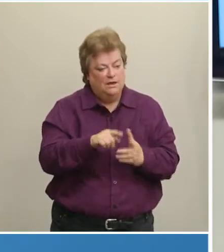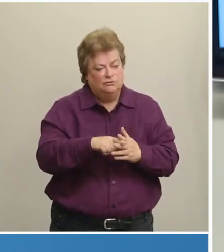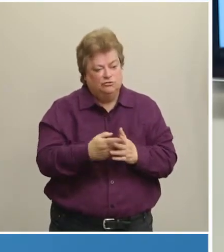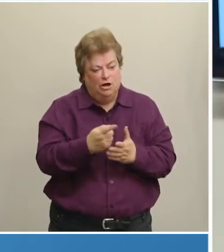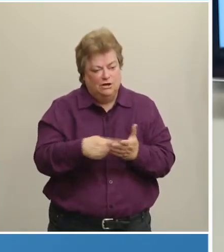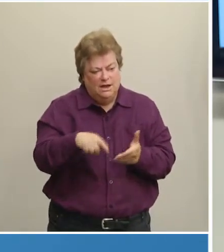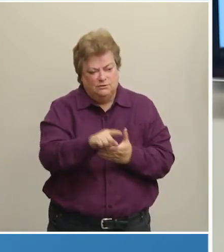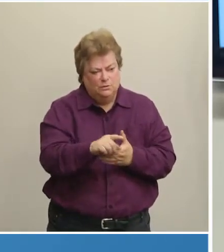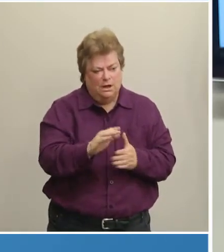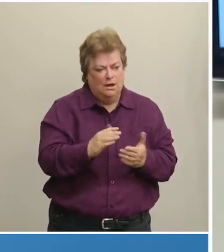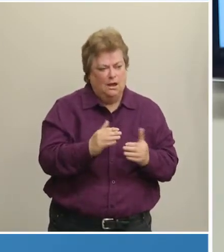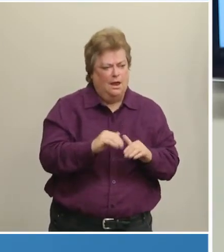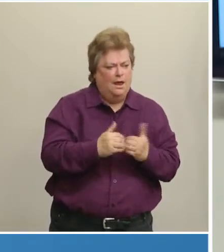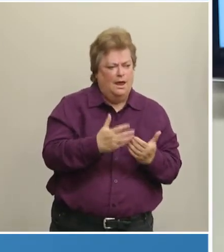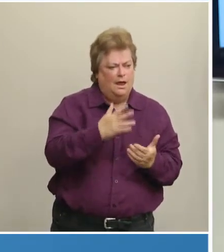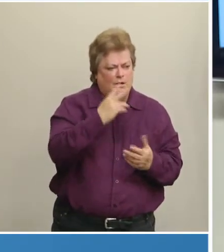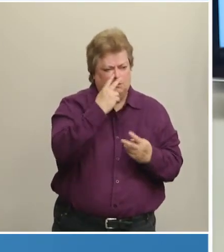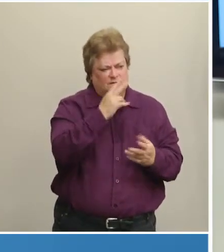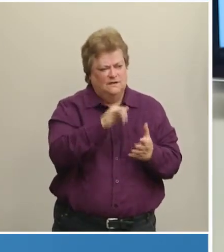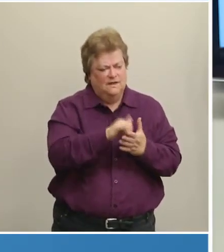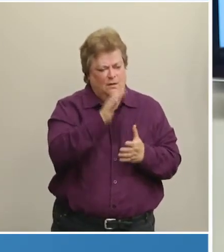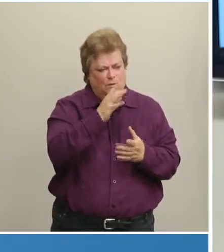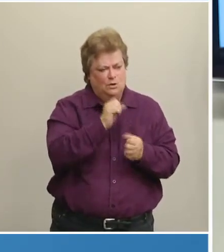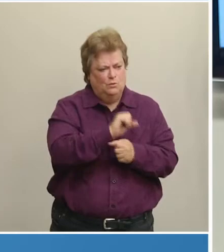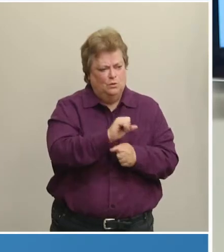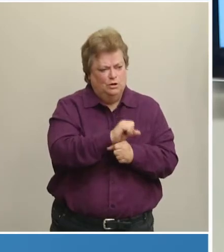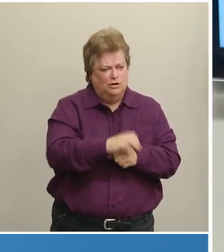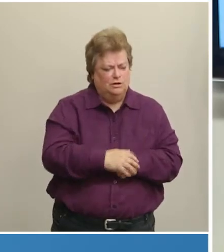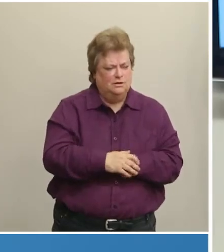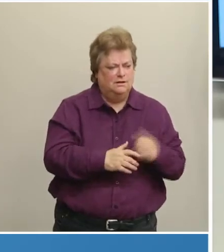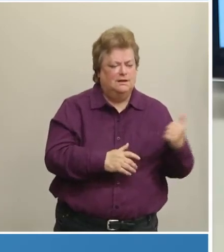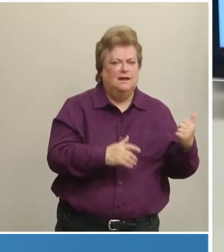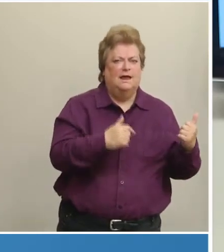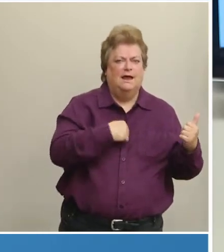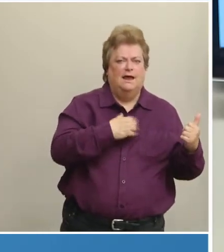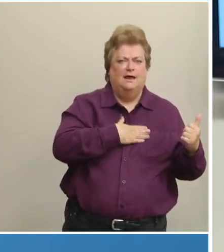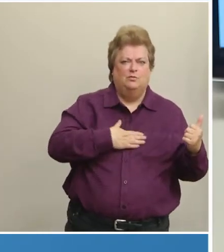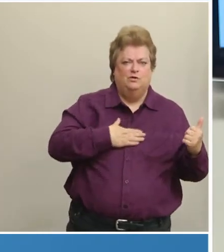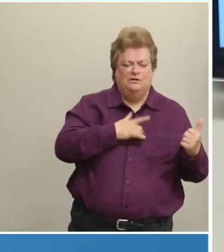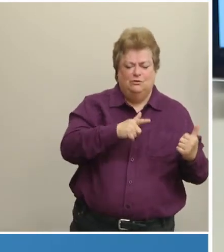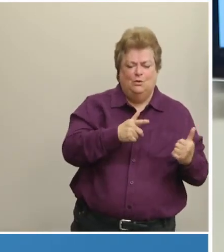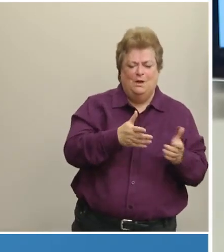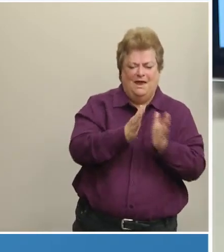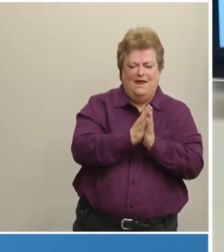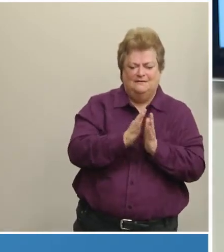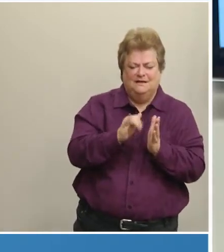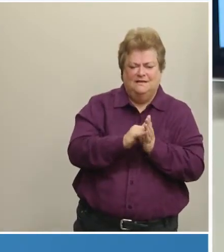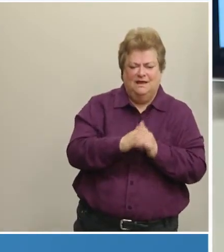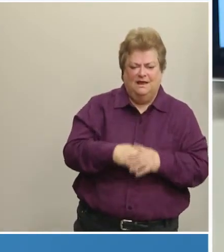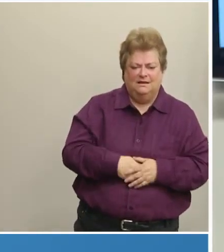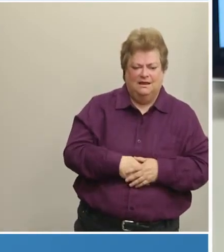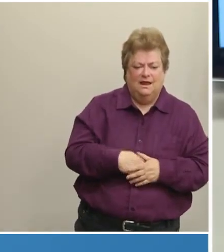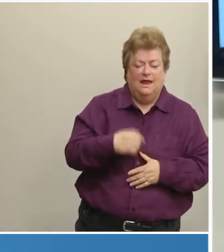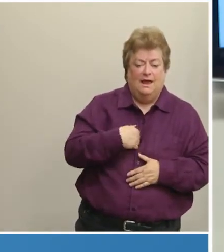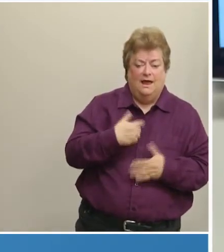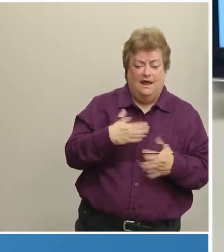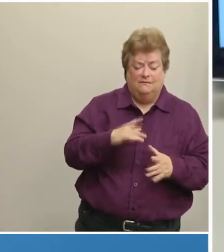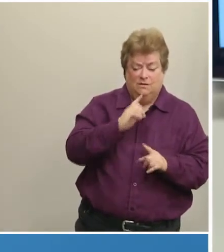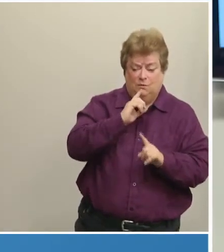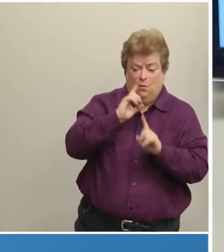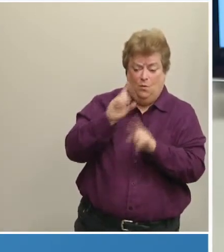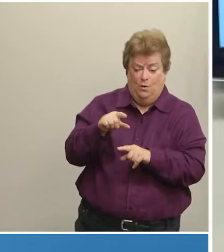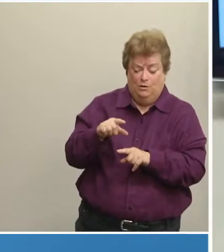how do you see that working? I really appreciate you asking that, Matt, because I ordered